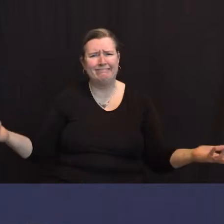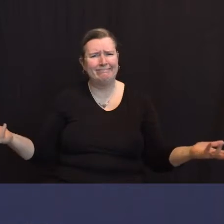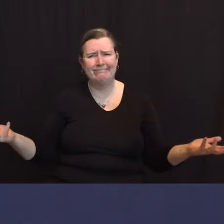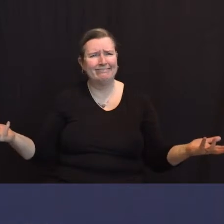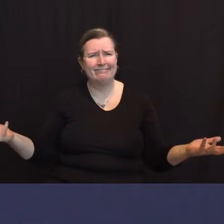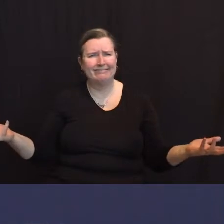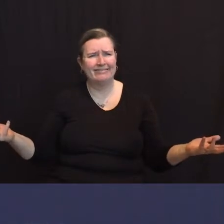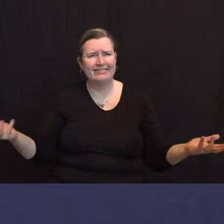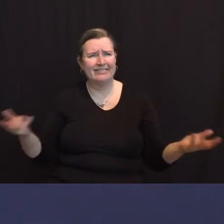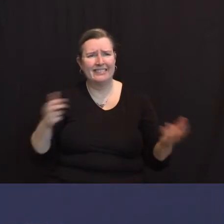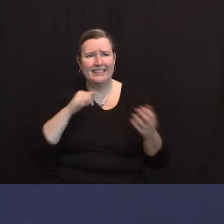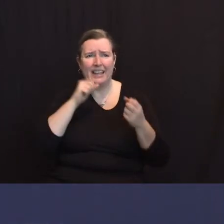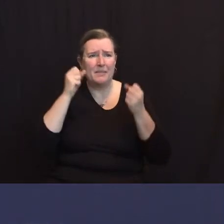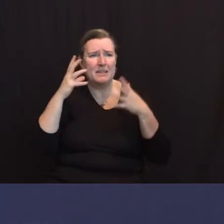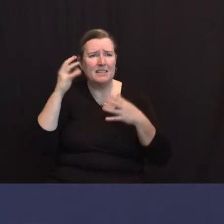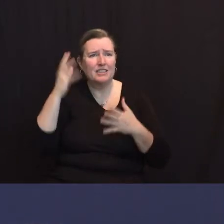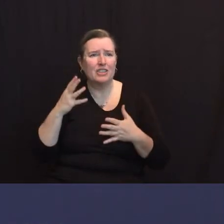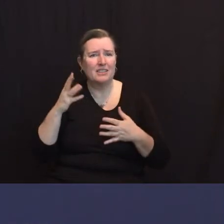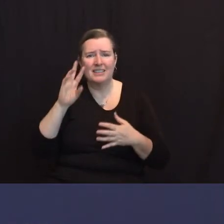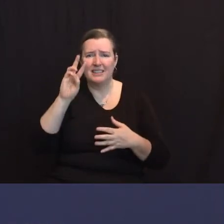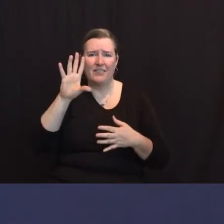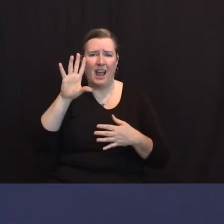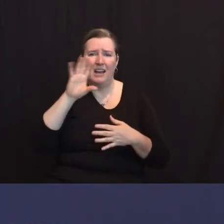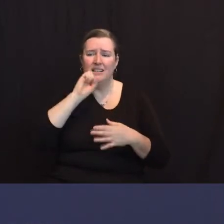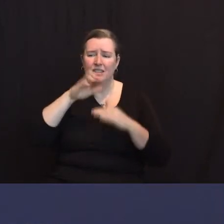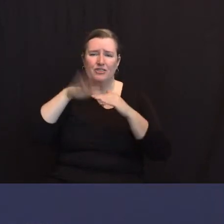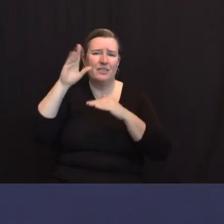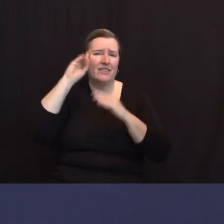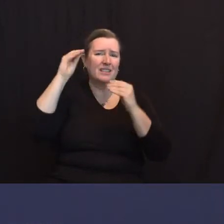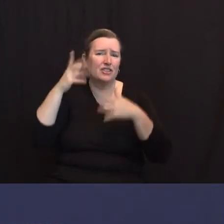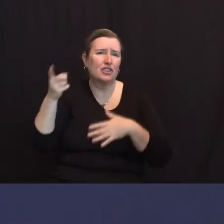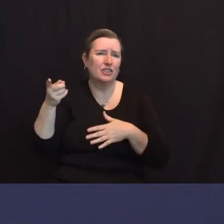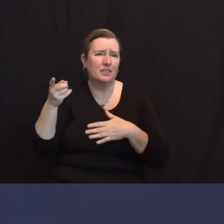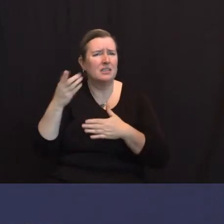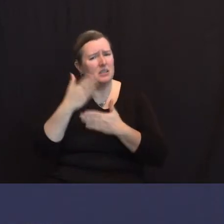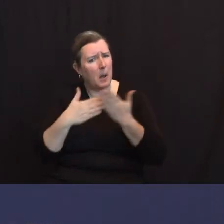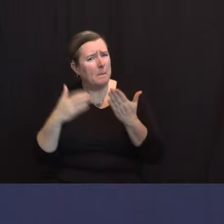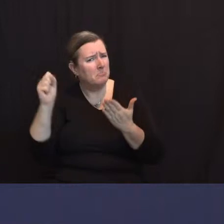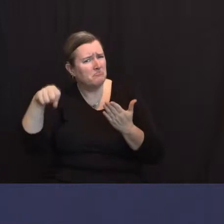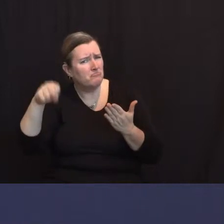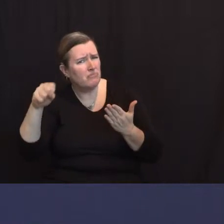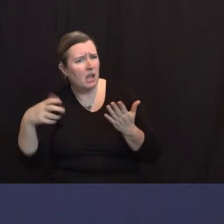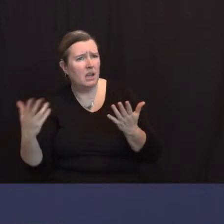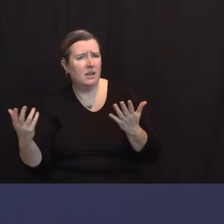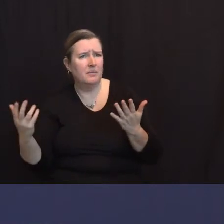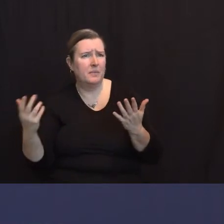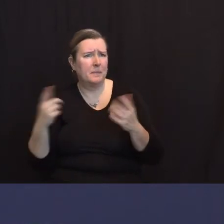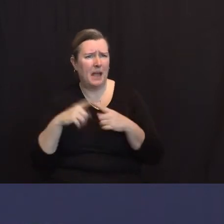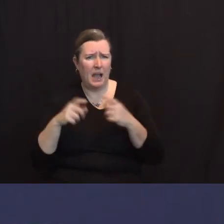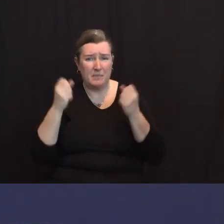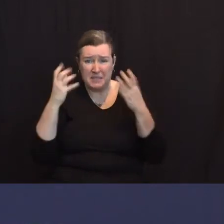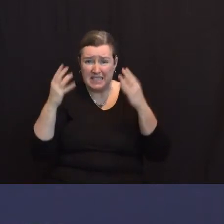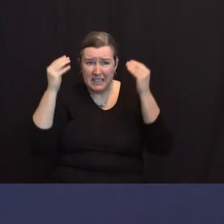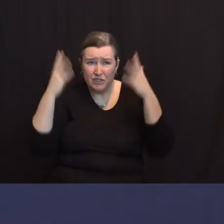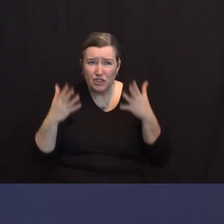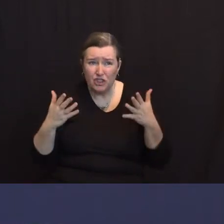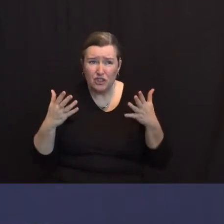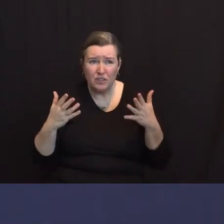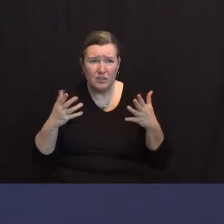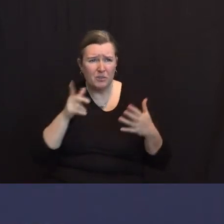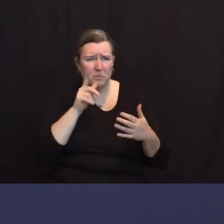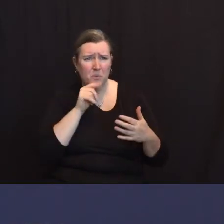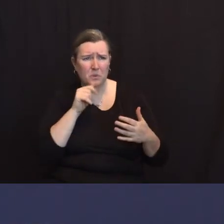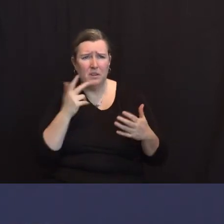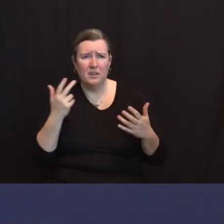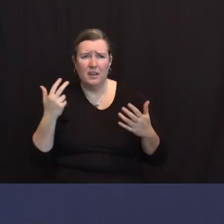whatever setting. There are some, but there are a lot of teachers, like there are a lot of all of us, who have some chronic condition, who have already